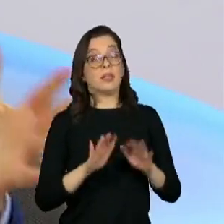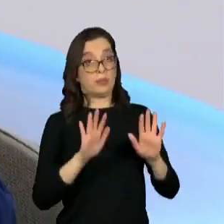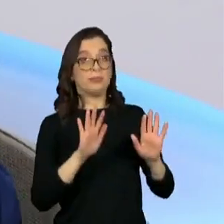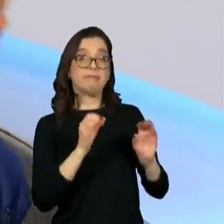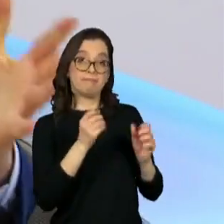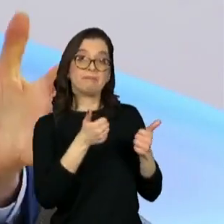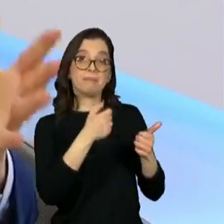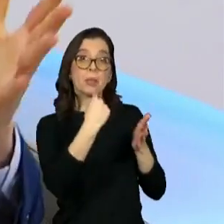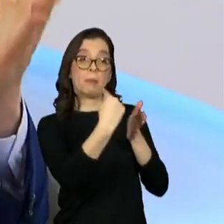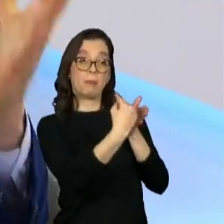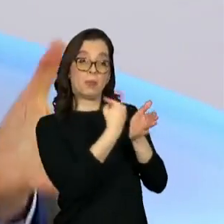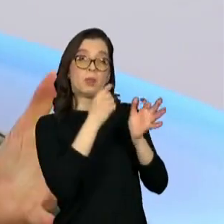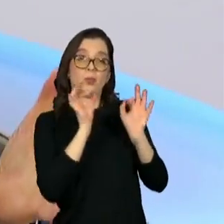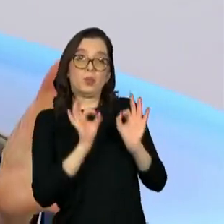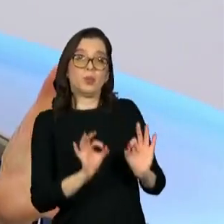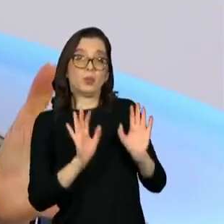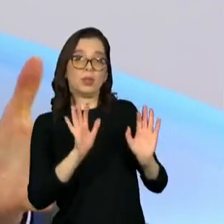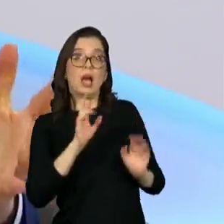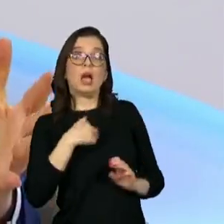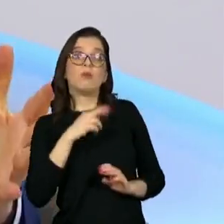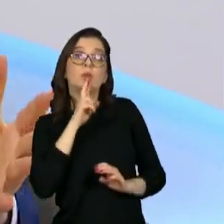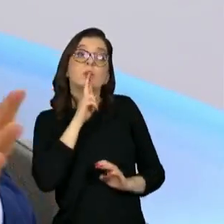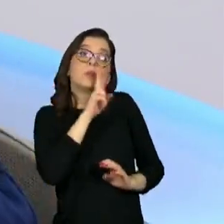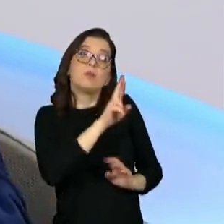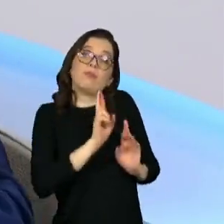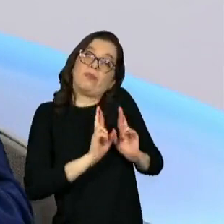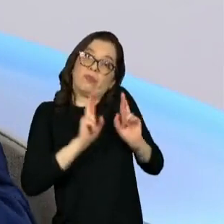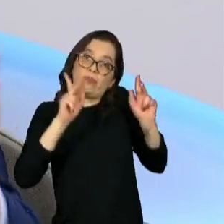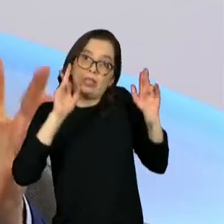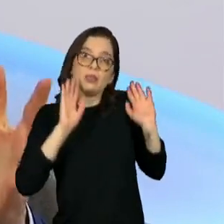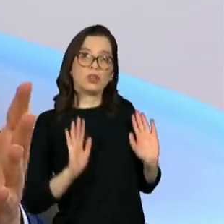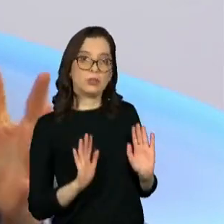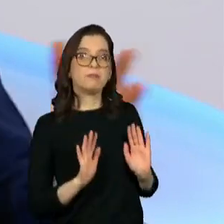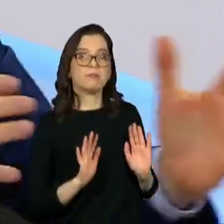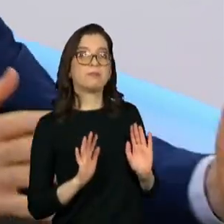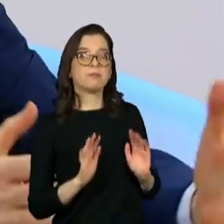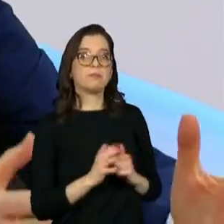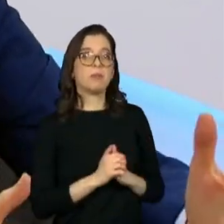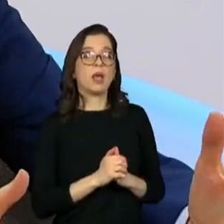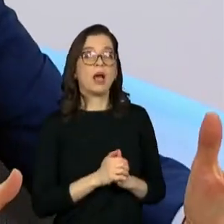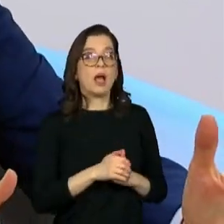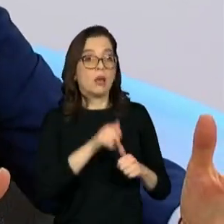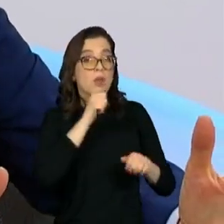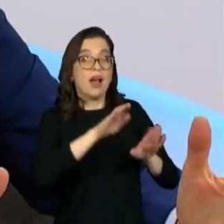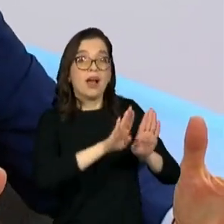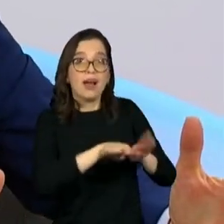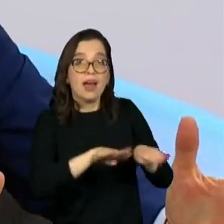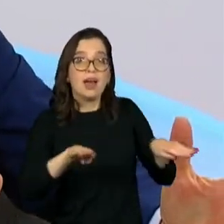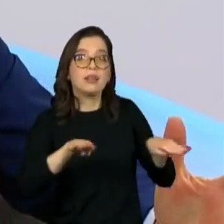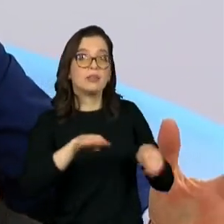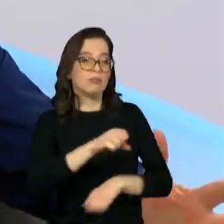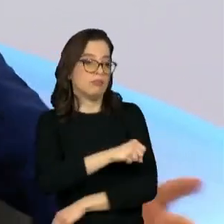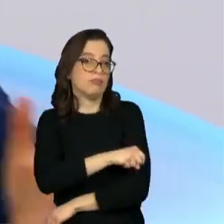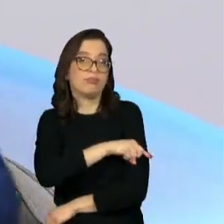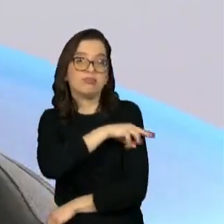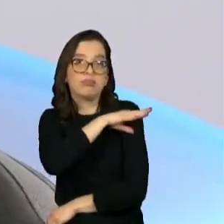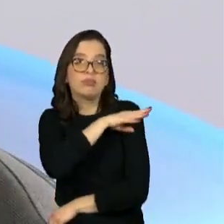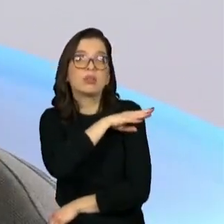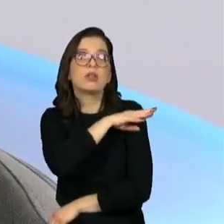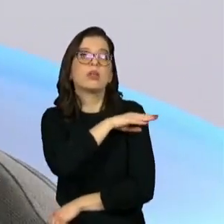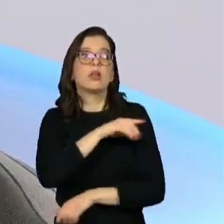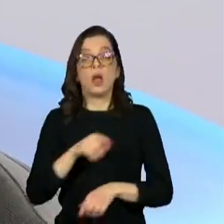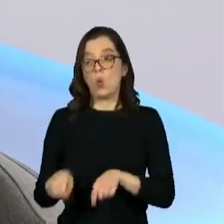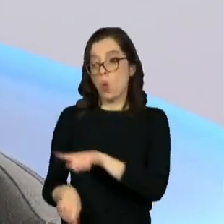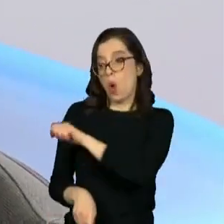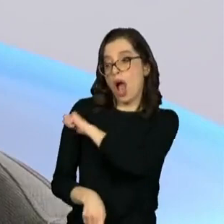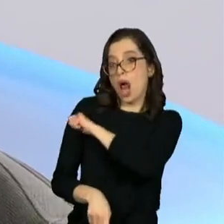Well, it's a fair question, and the answer may be different for young children in grade school and